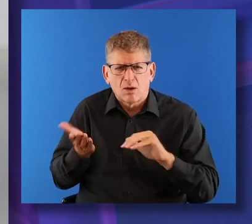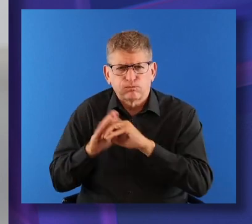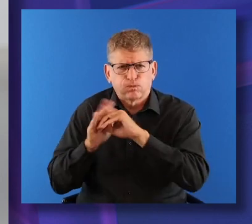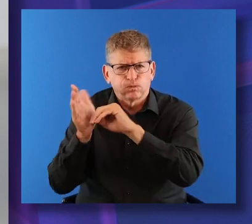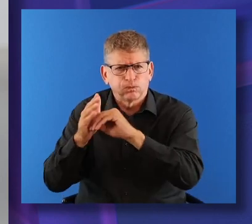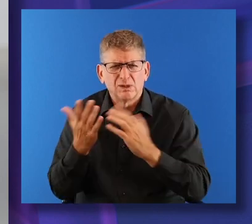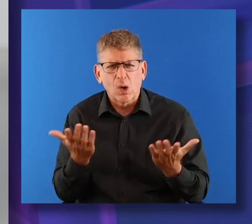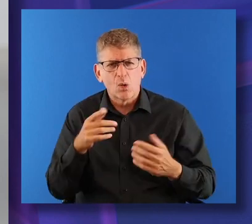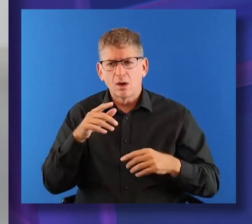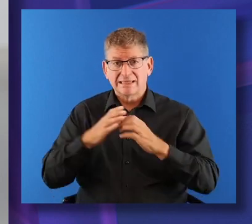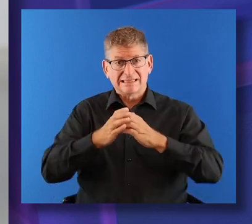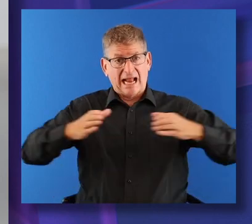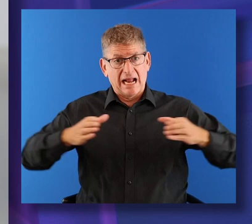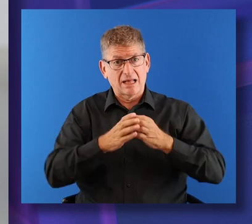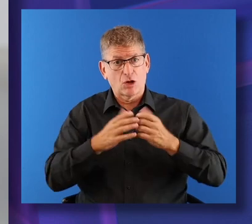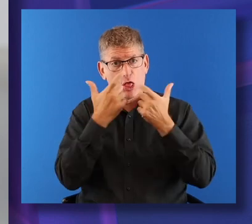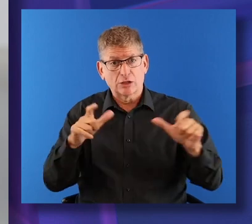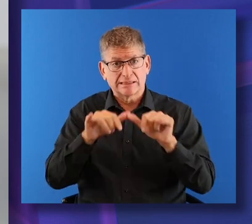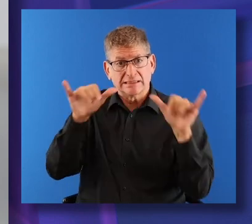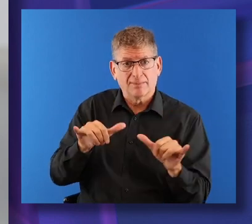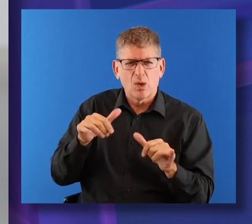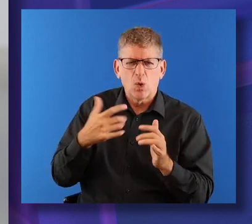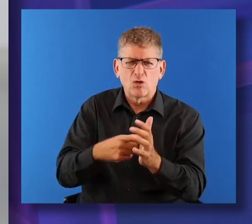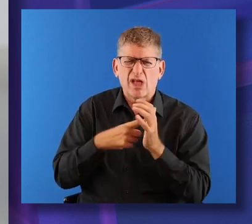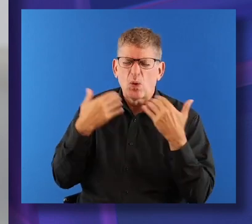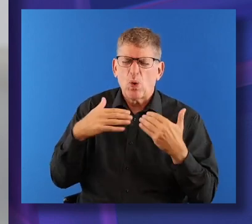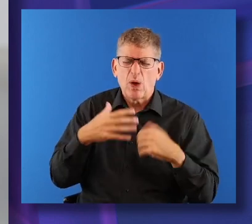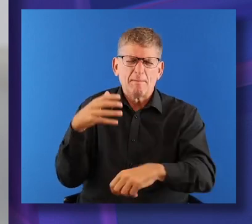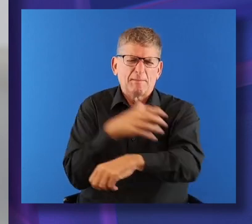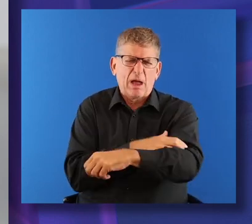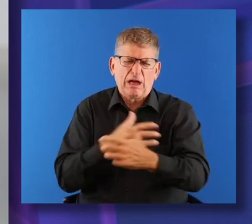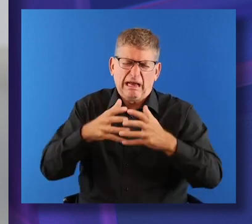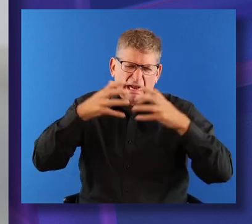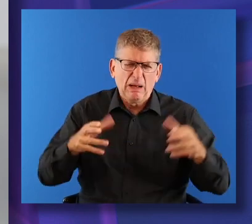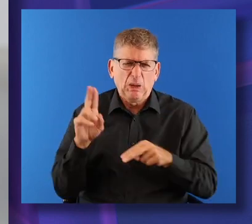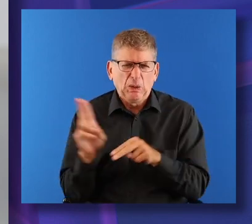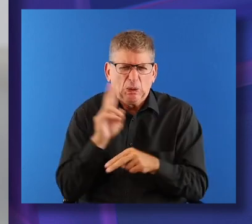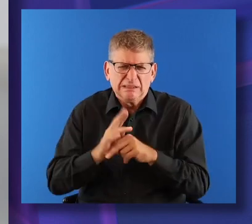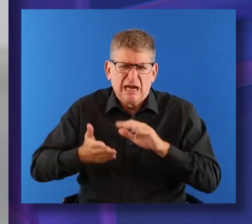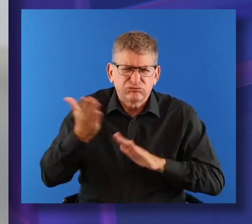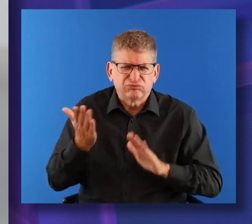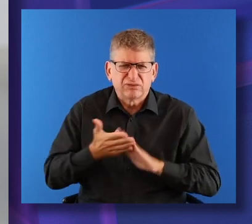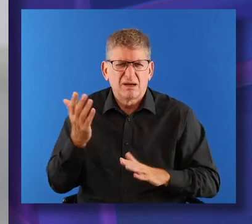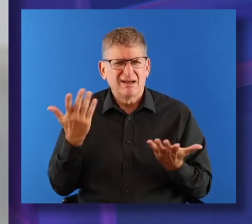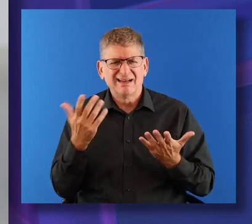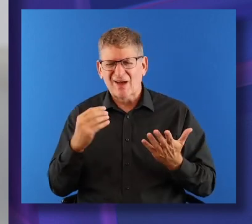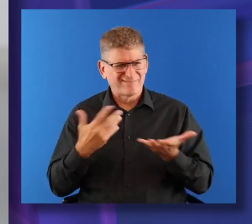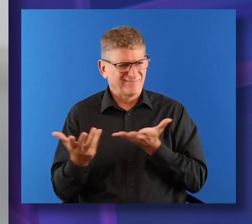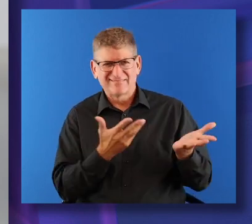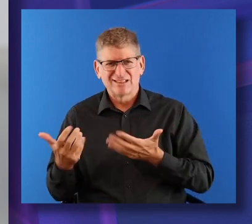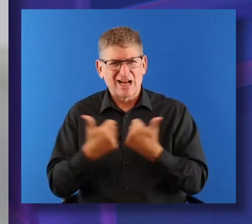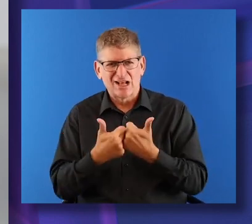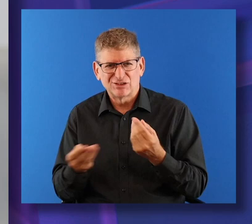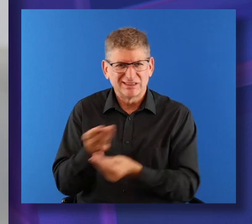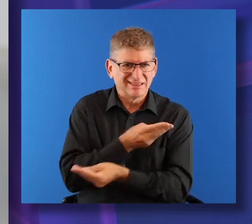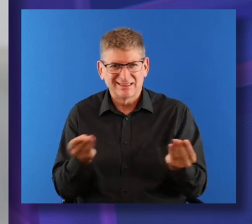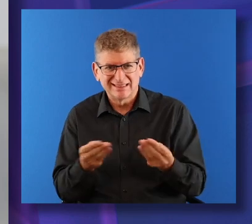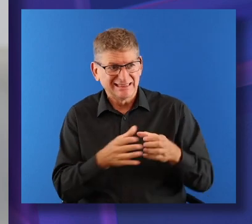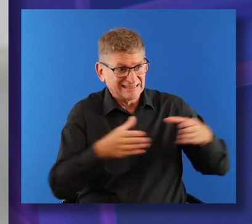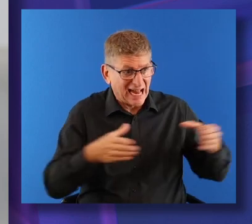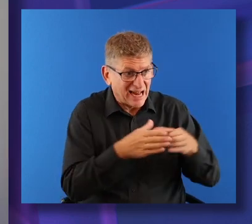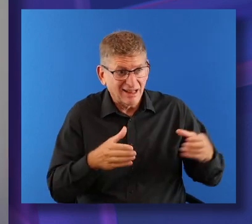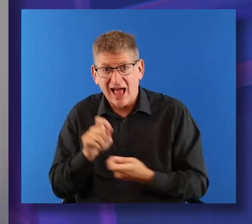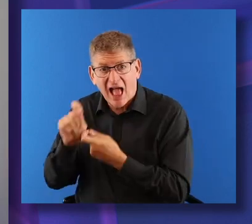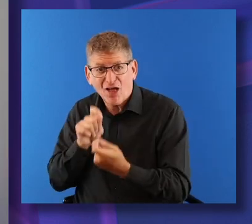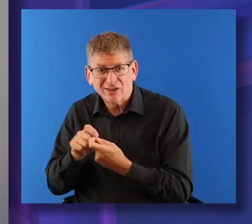so, quantum chemistry calculations are already of such high practical value that they form one of the largest supercomputer